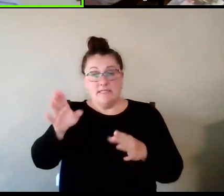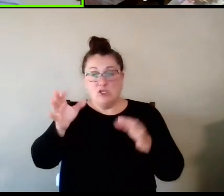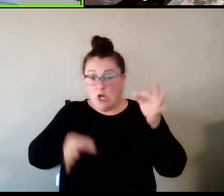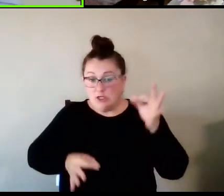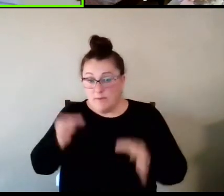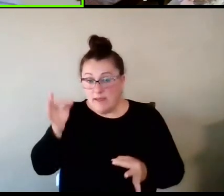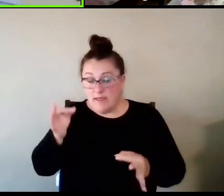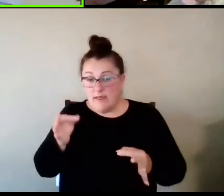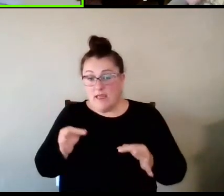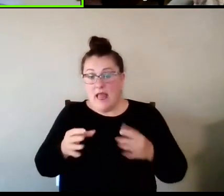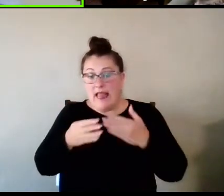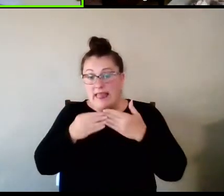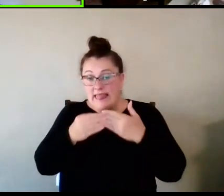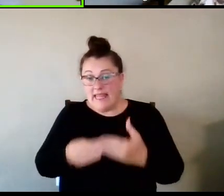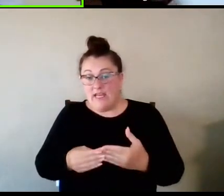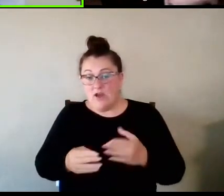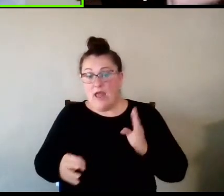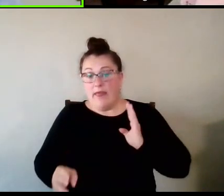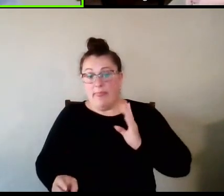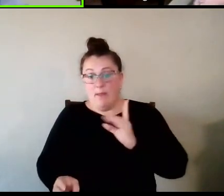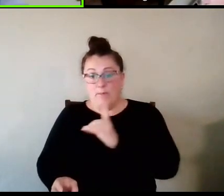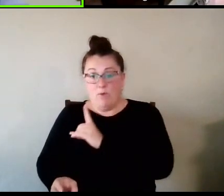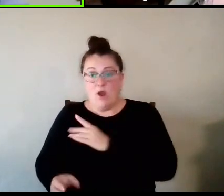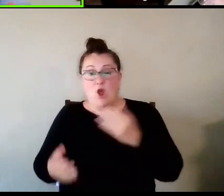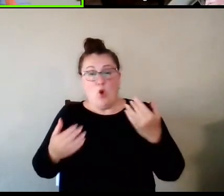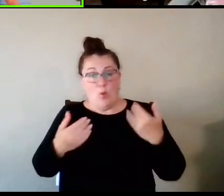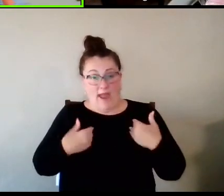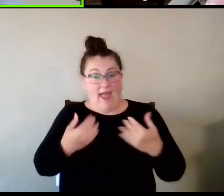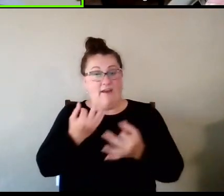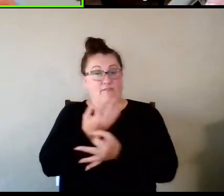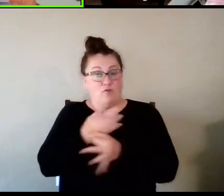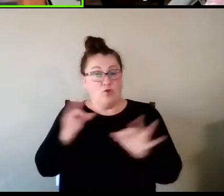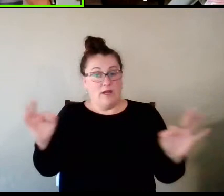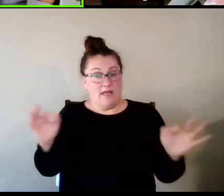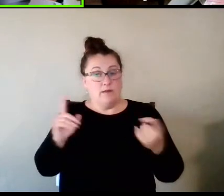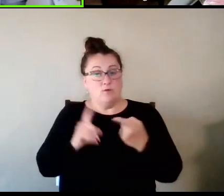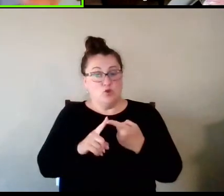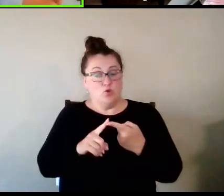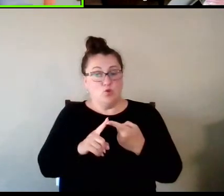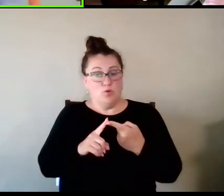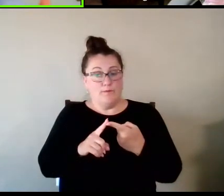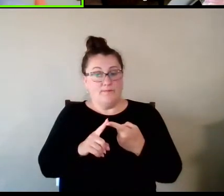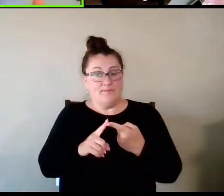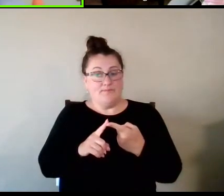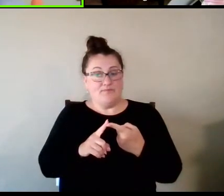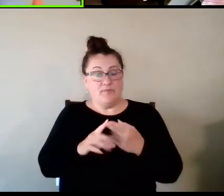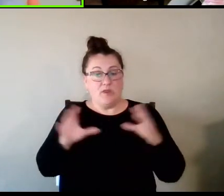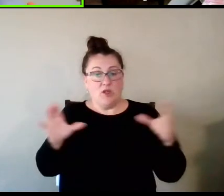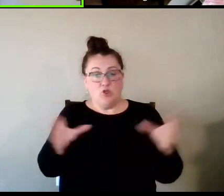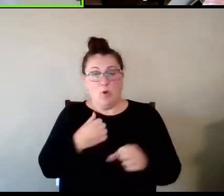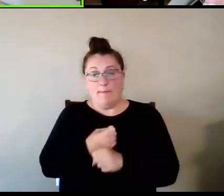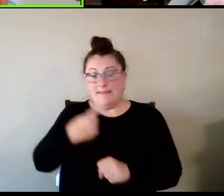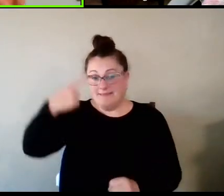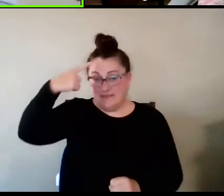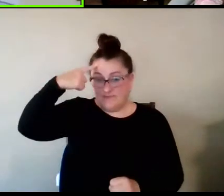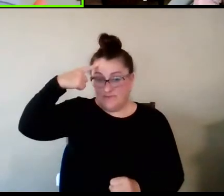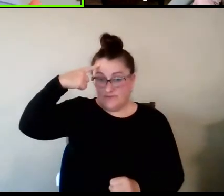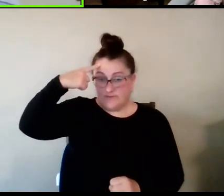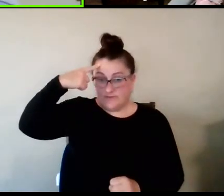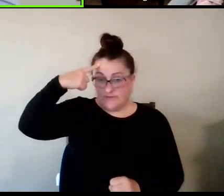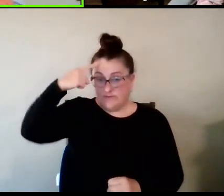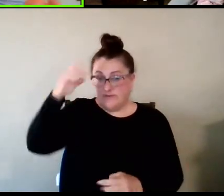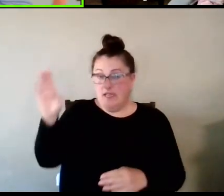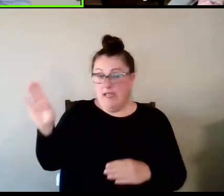as boards, we actually have the freedom to do what makes sense and with